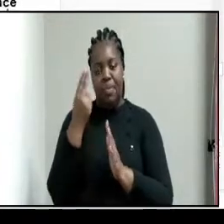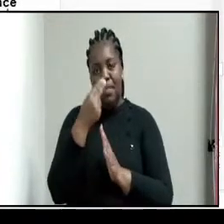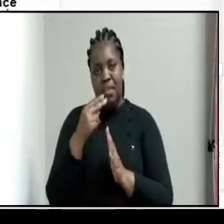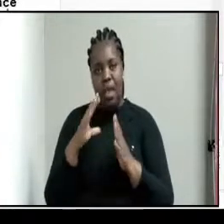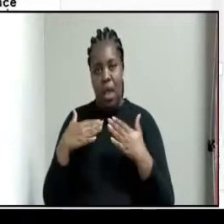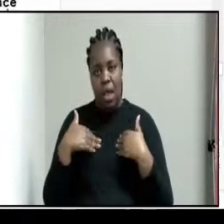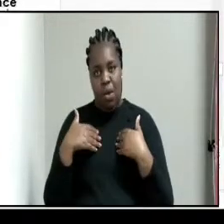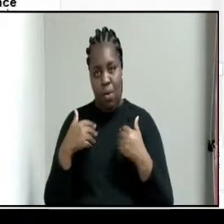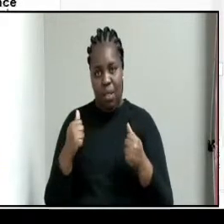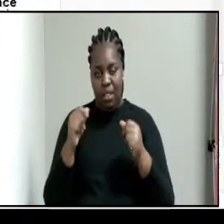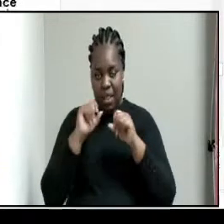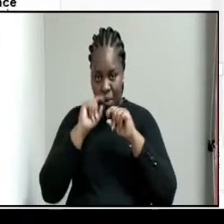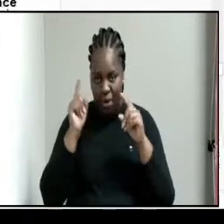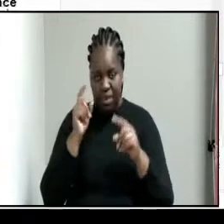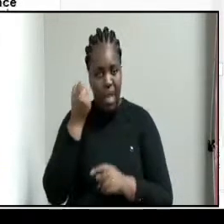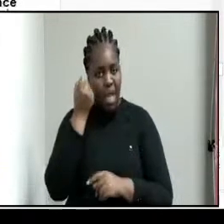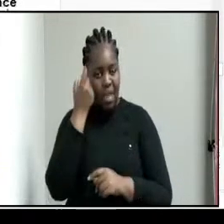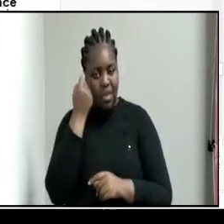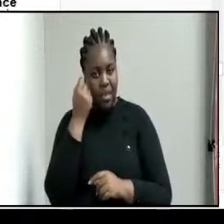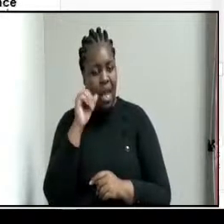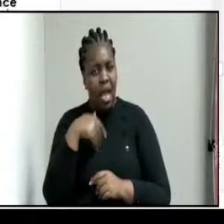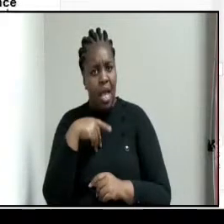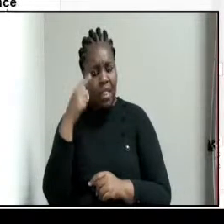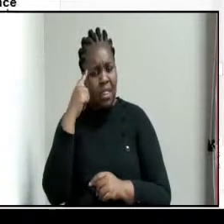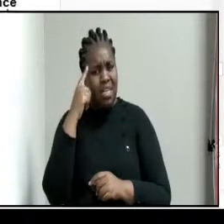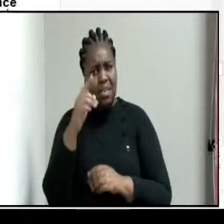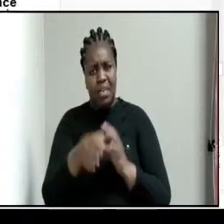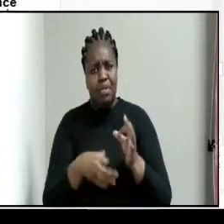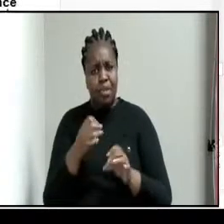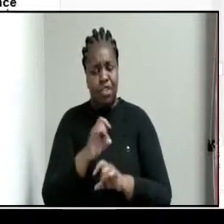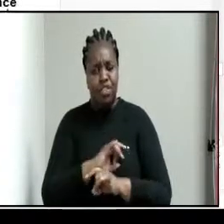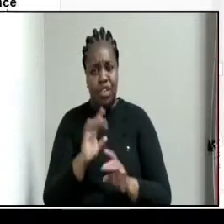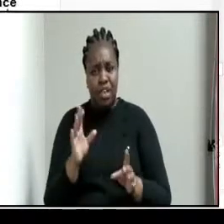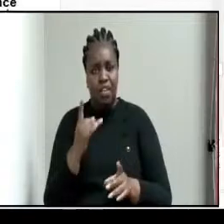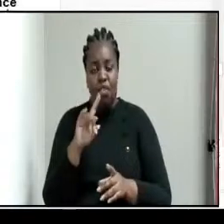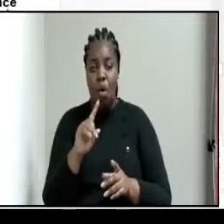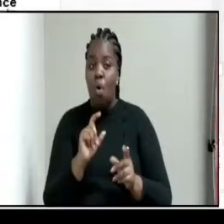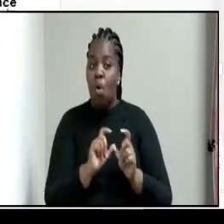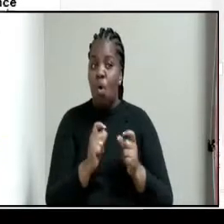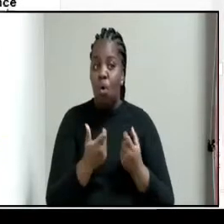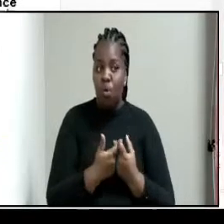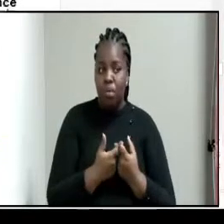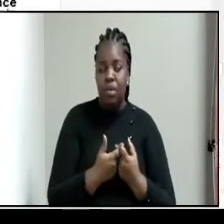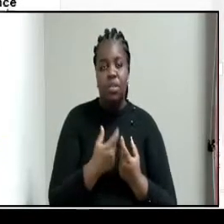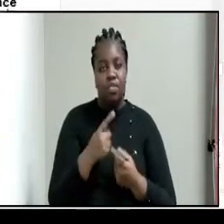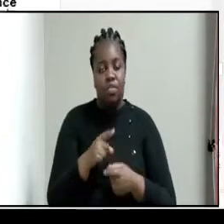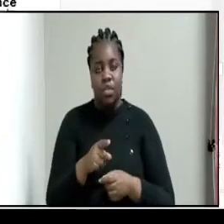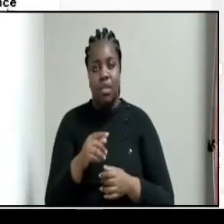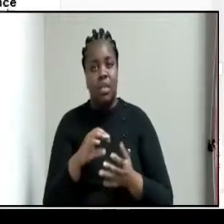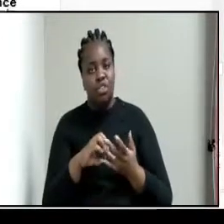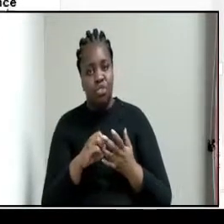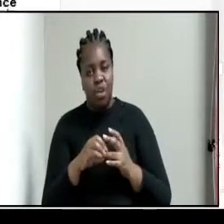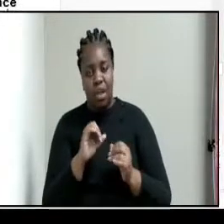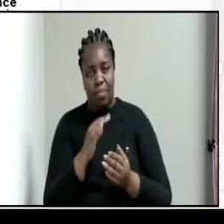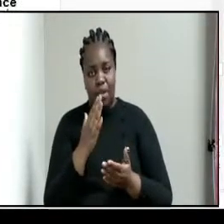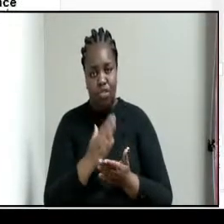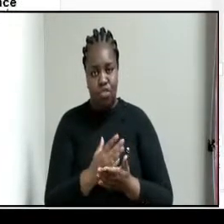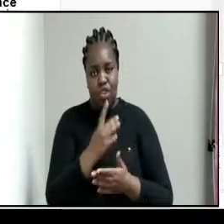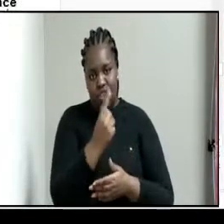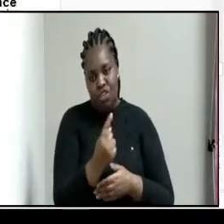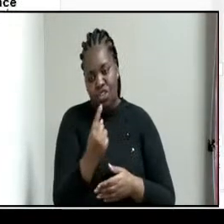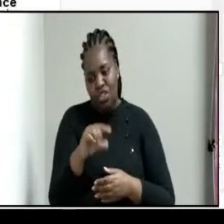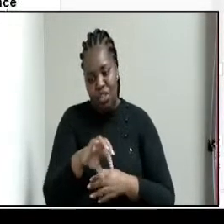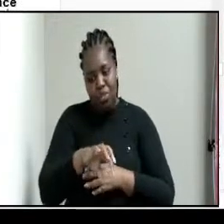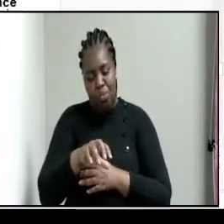enhance awareness and understanding of the right to food. And I think the state is playing a critical role through the commission in this regard to try and reach out to everyone in the